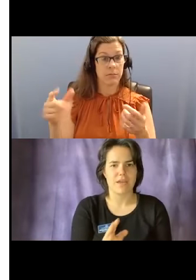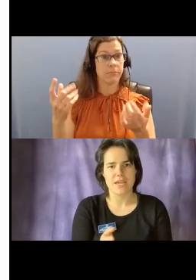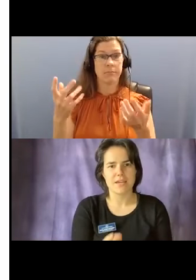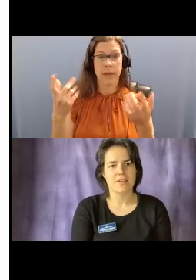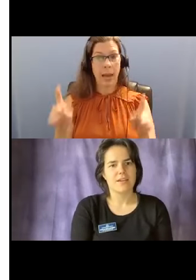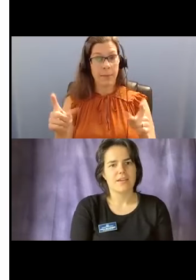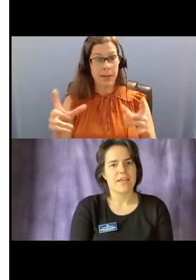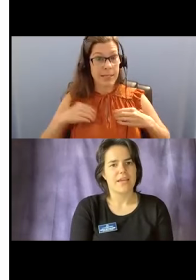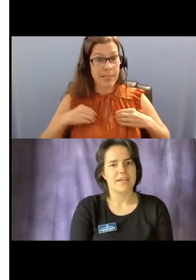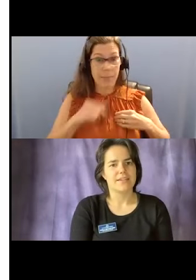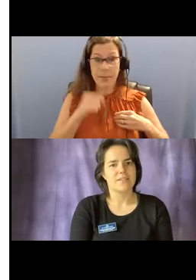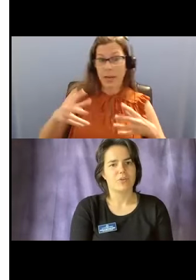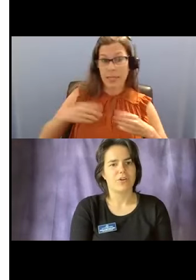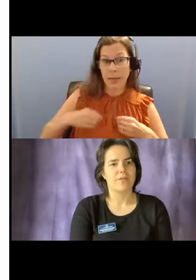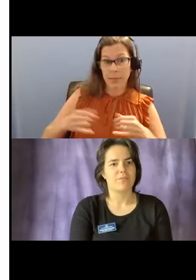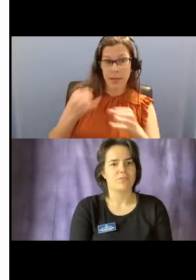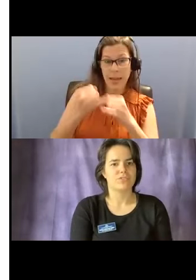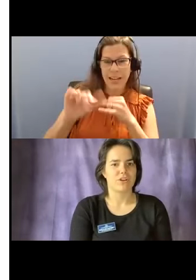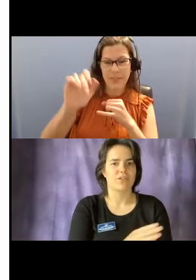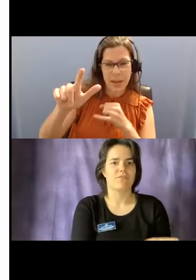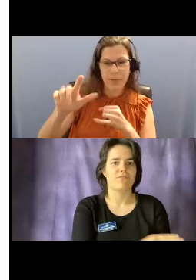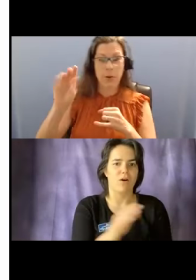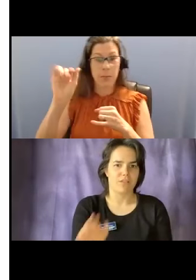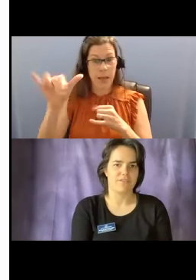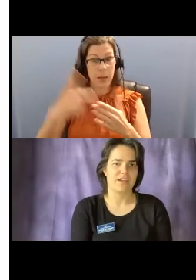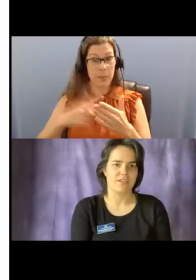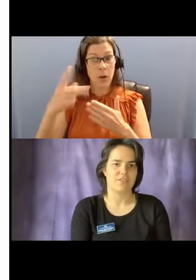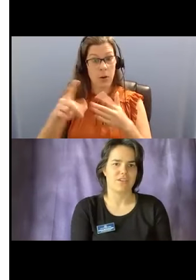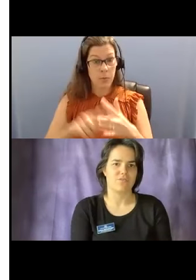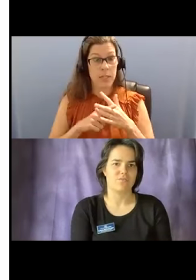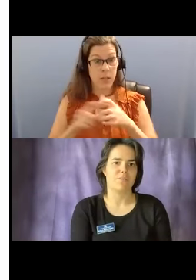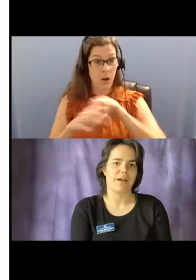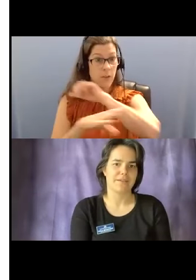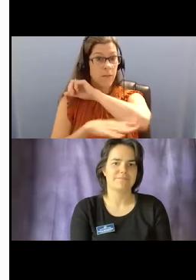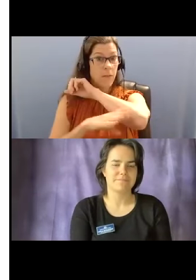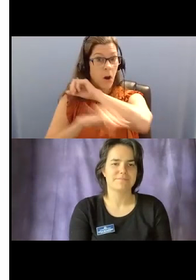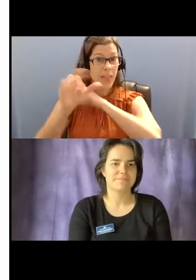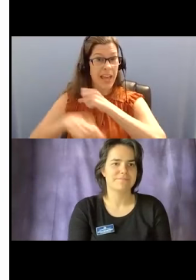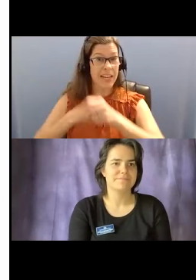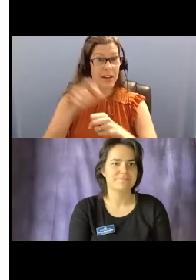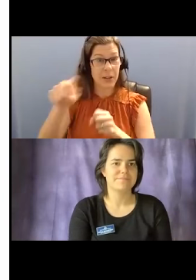in May. And the program will start fall of that year that you apply.